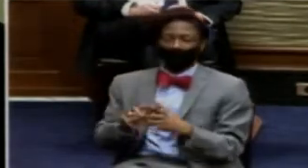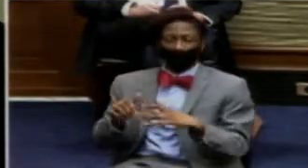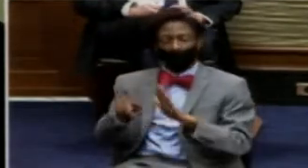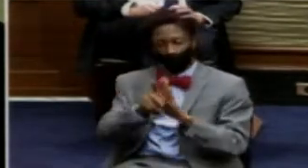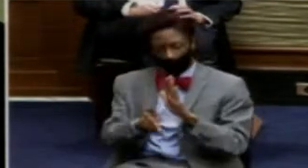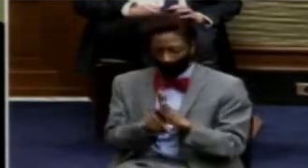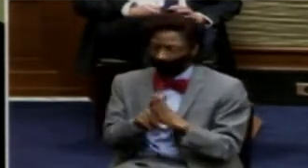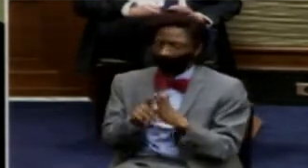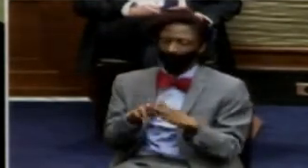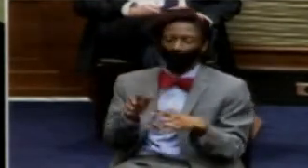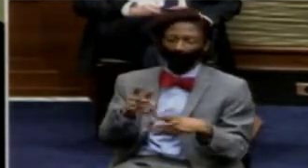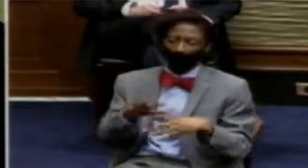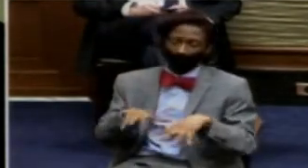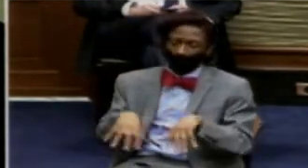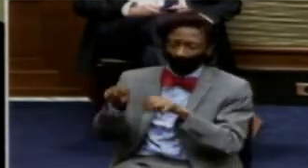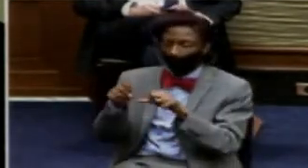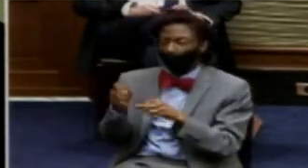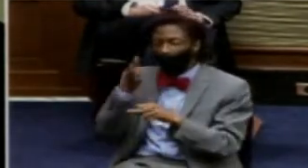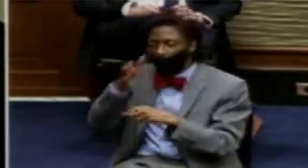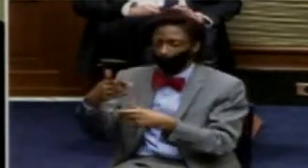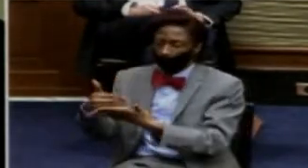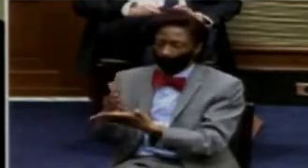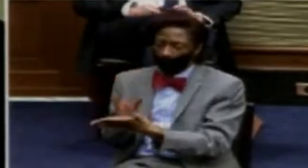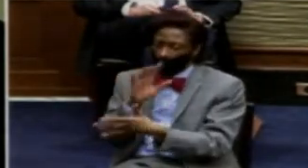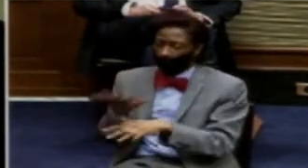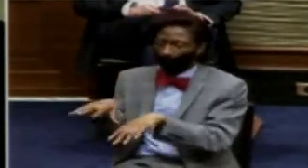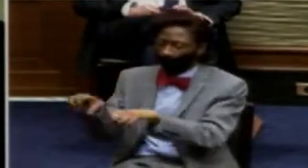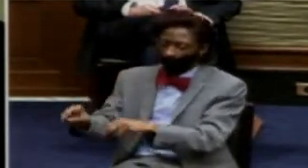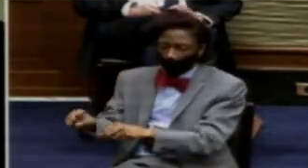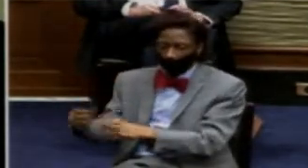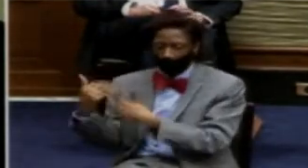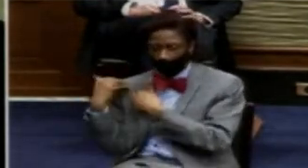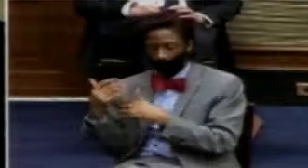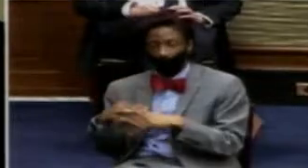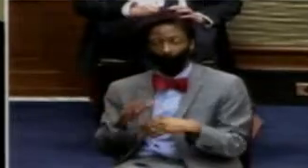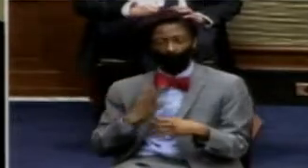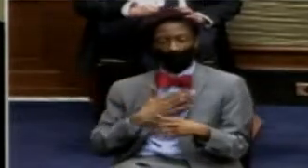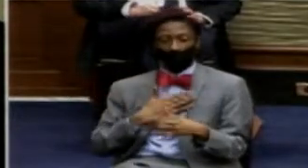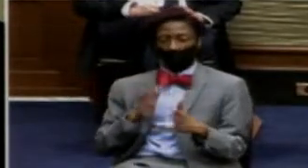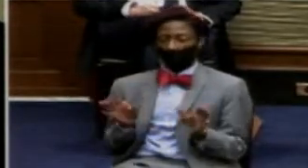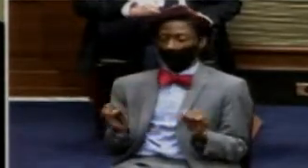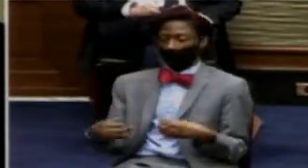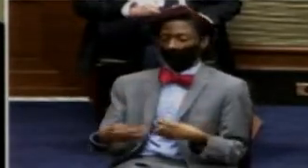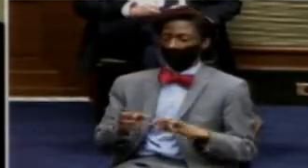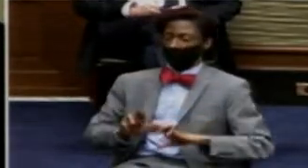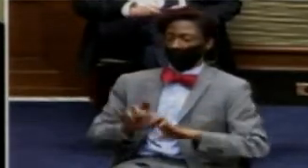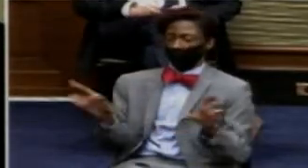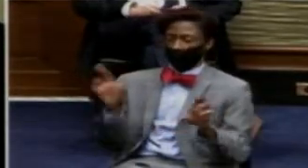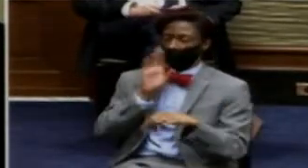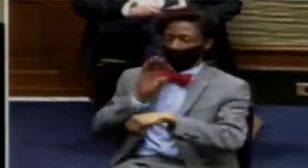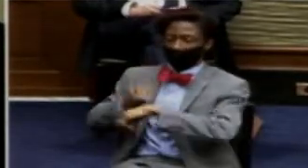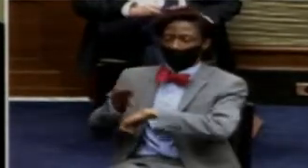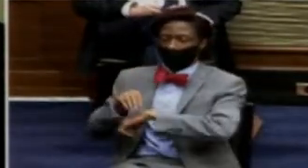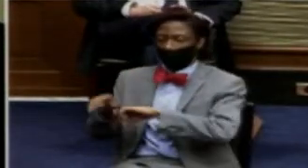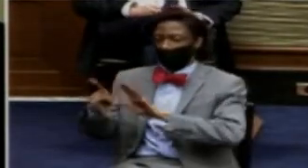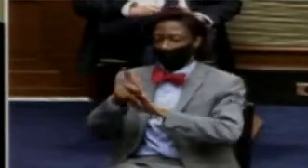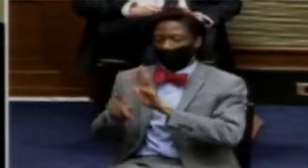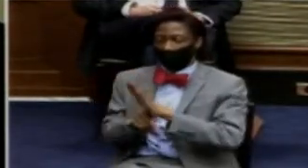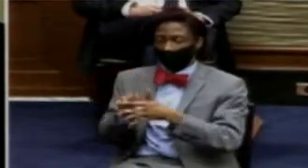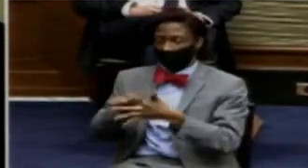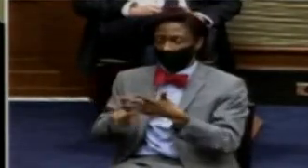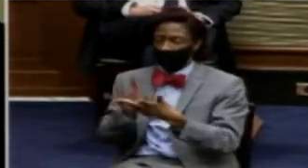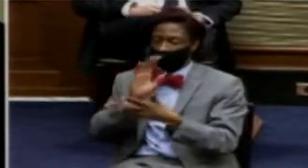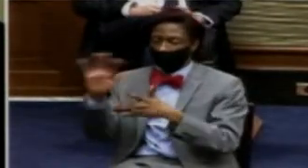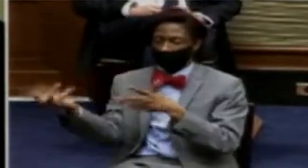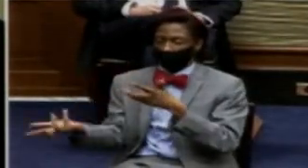take over responsibilities that are currently federal. My office stands ready to advise on the policies being considered to accommodate new